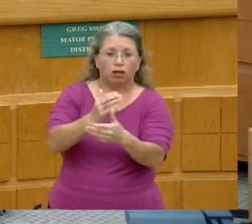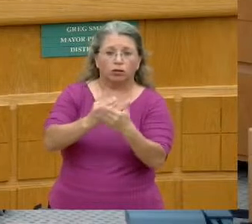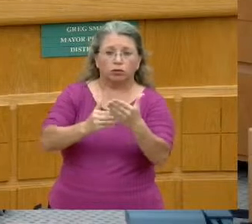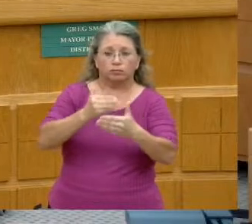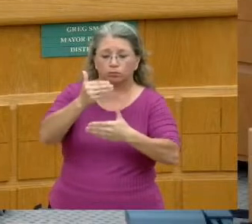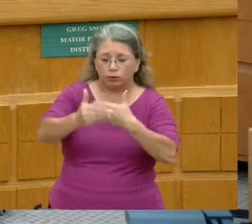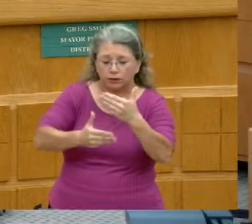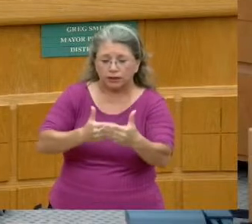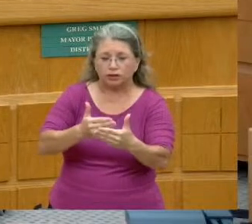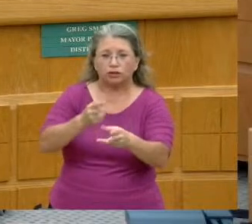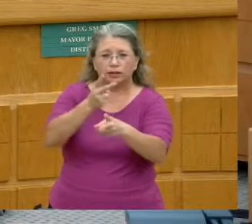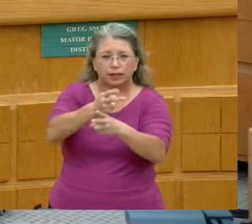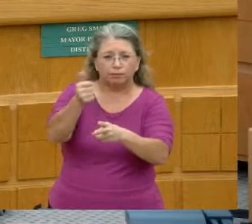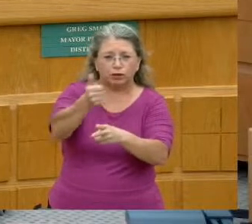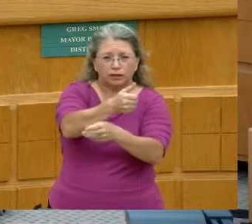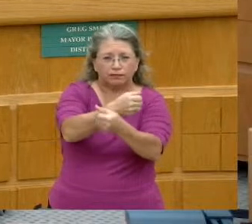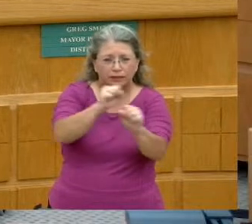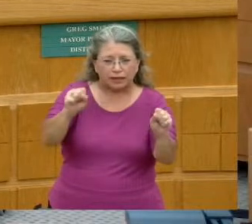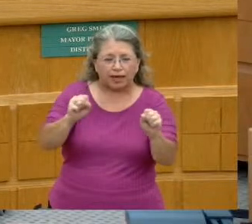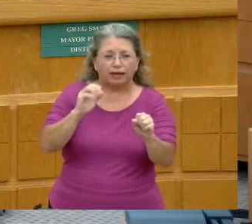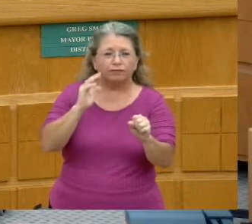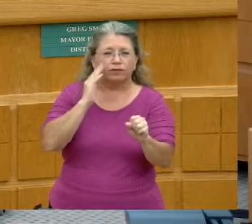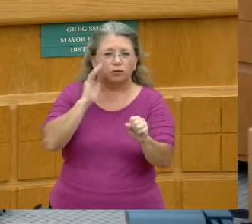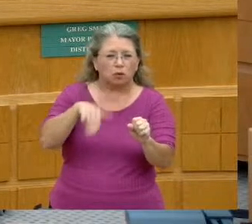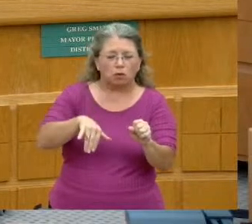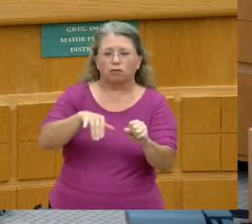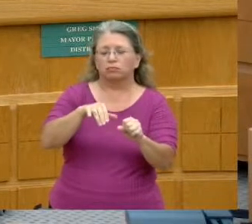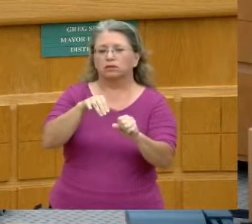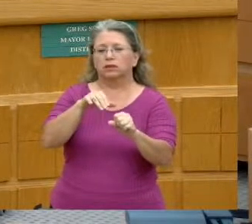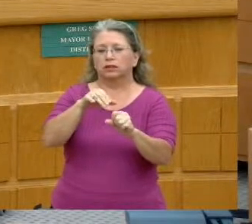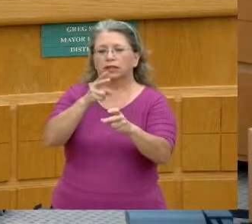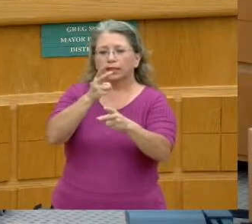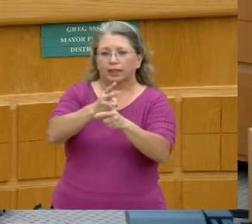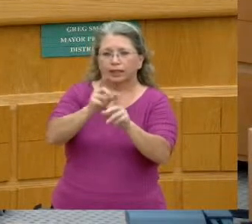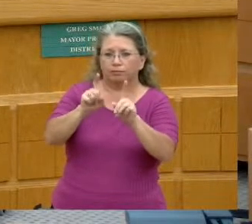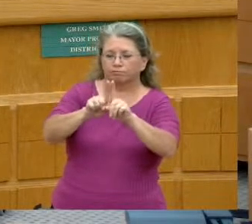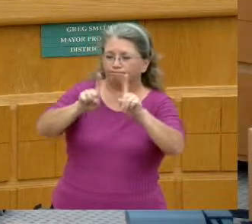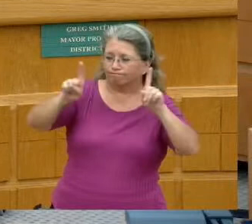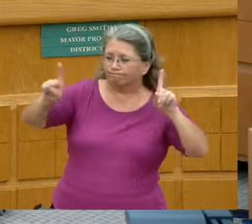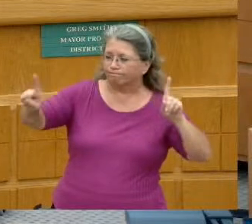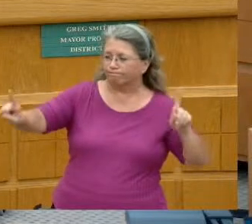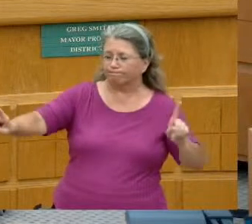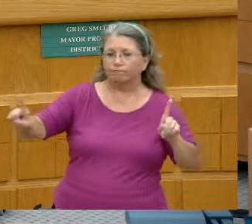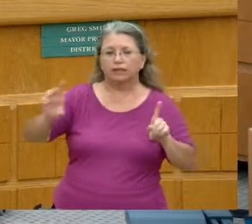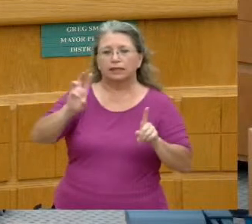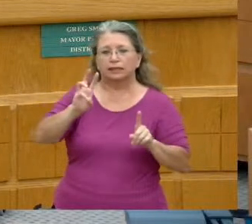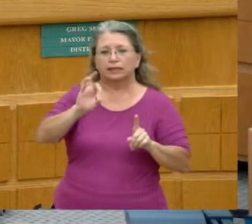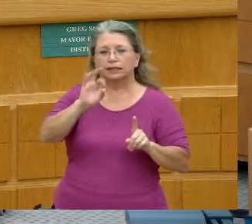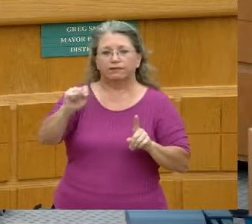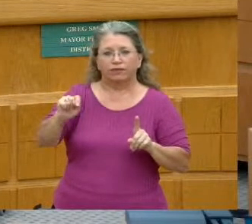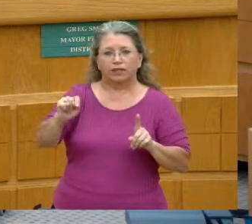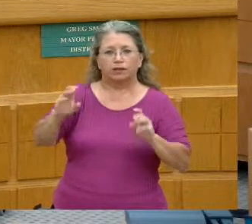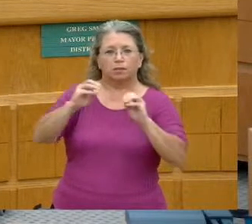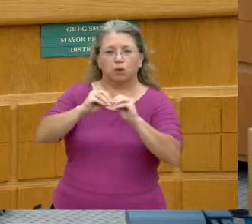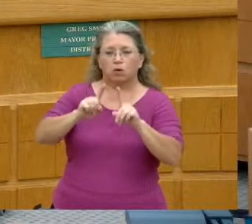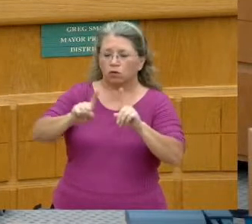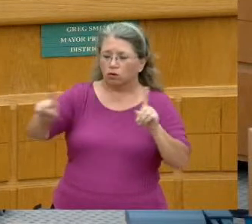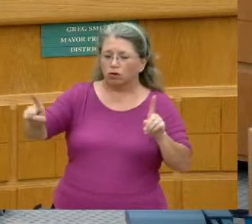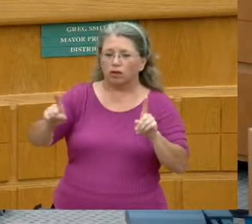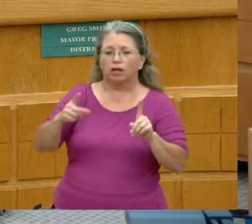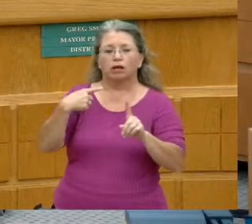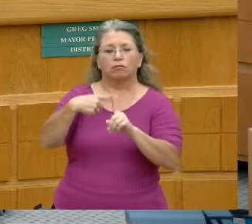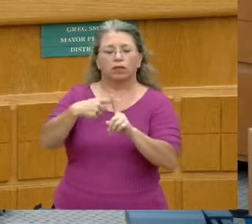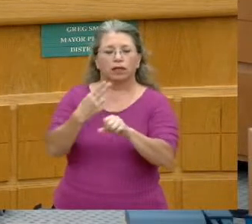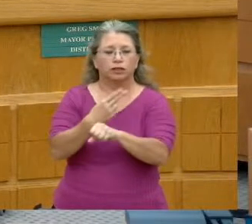social distance, stay 6 feet or greater away from somebody unless you have a face mask on, so wear your face mask if you're in